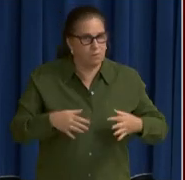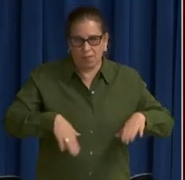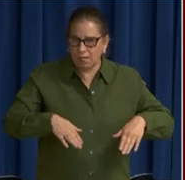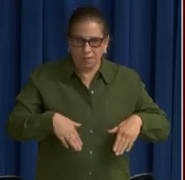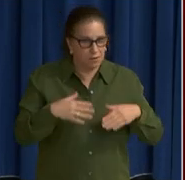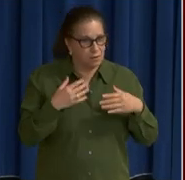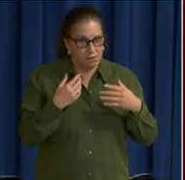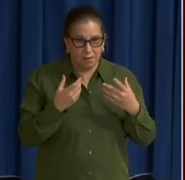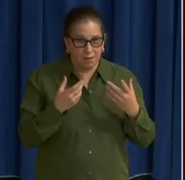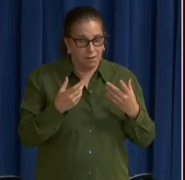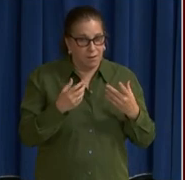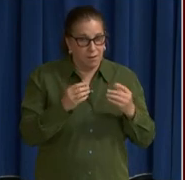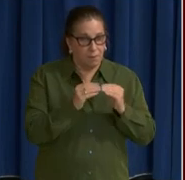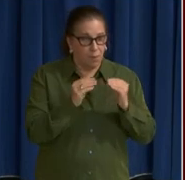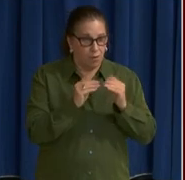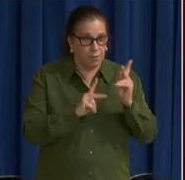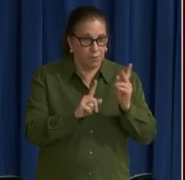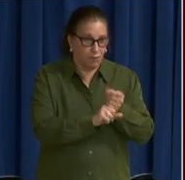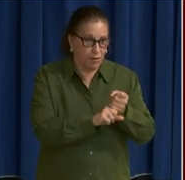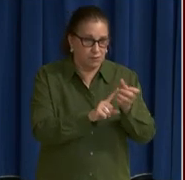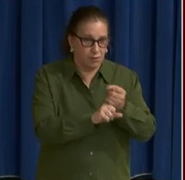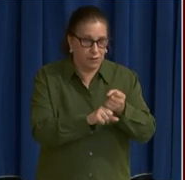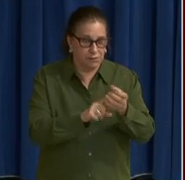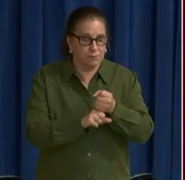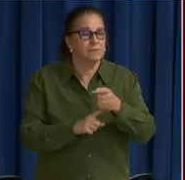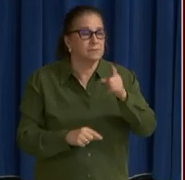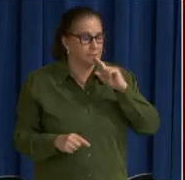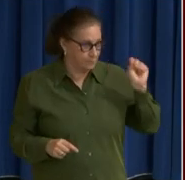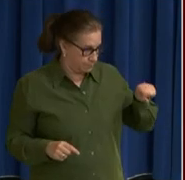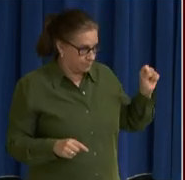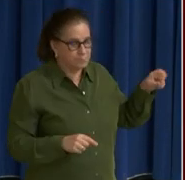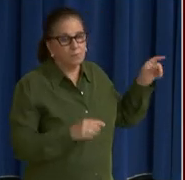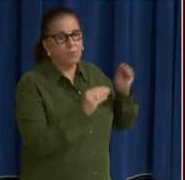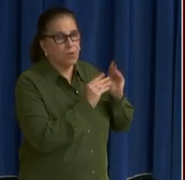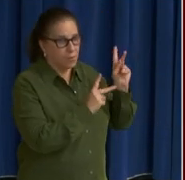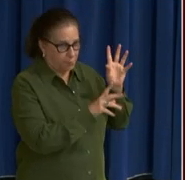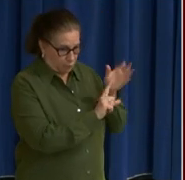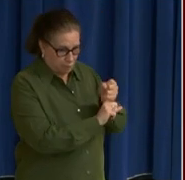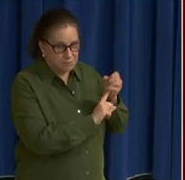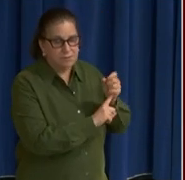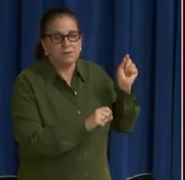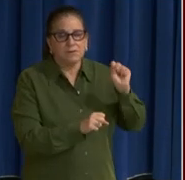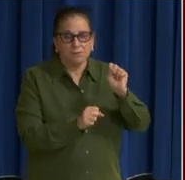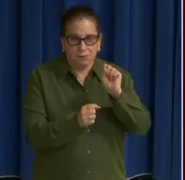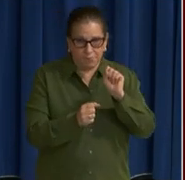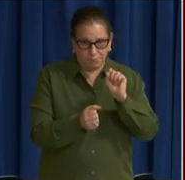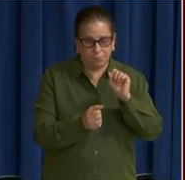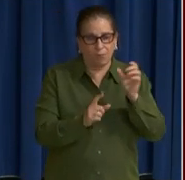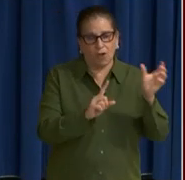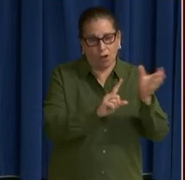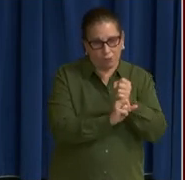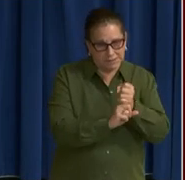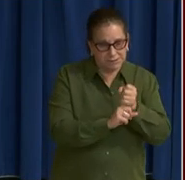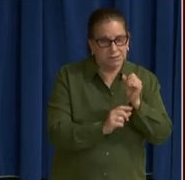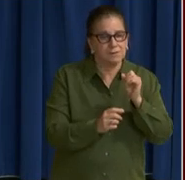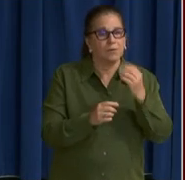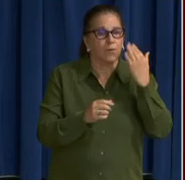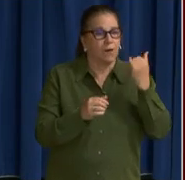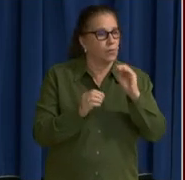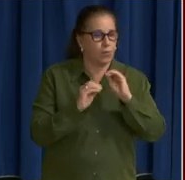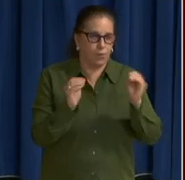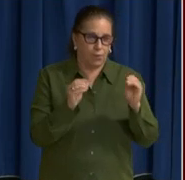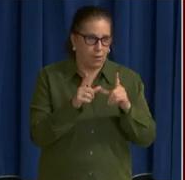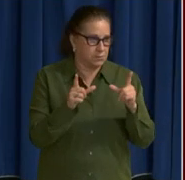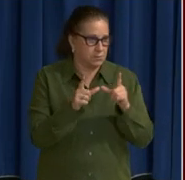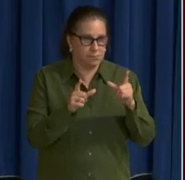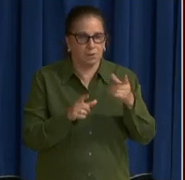There was an arrest for carrying a pistol without a license. That person was in possession. We've released his name, was in possession of a ghost gun,